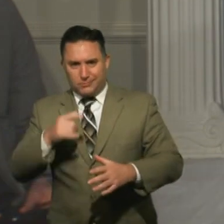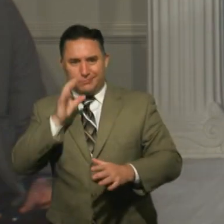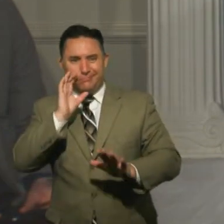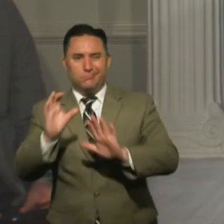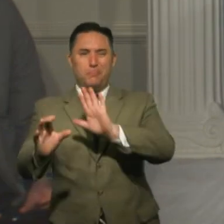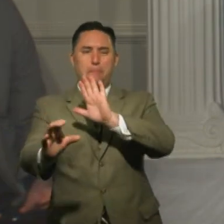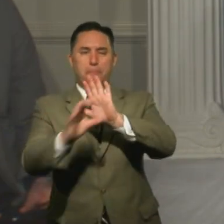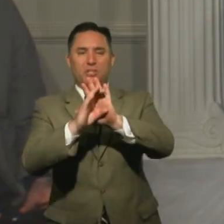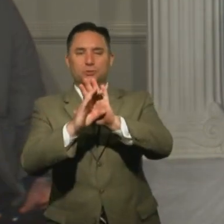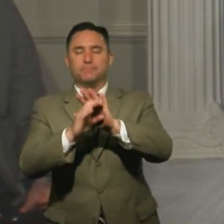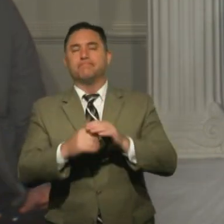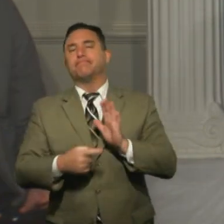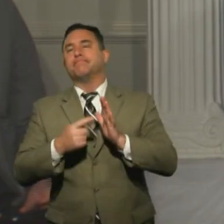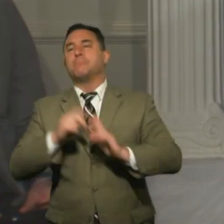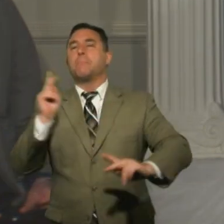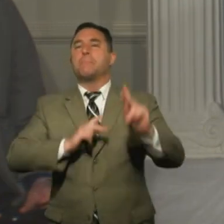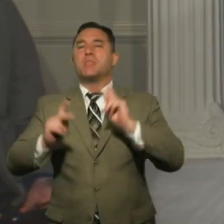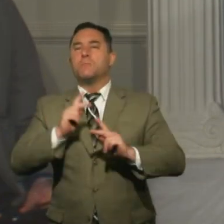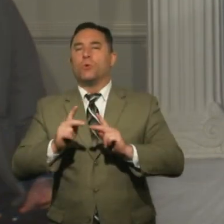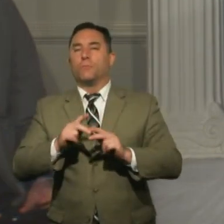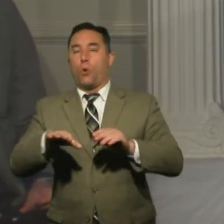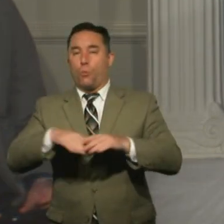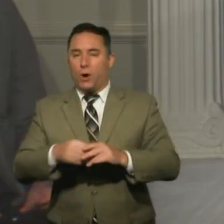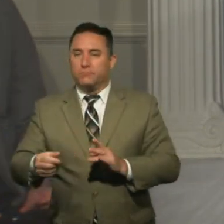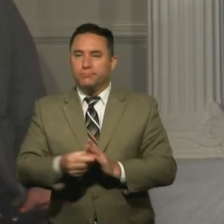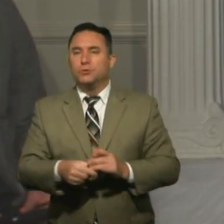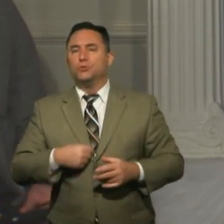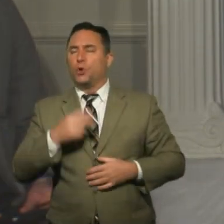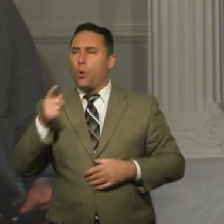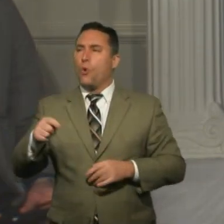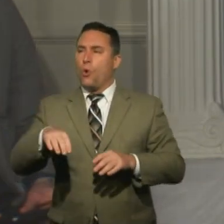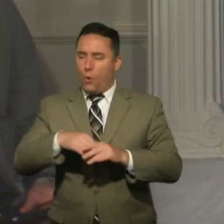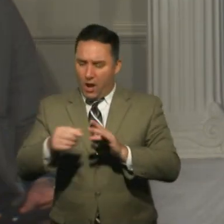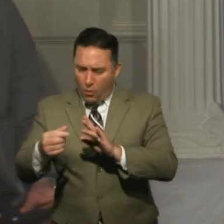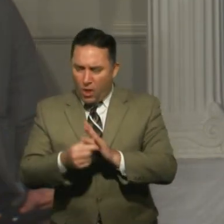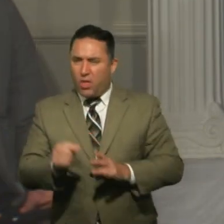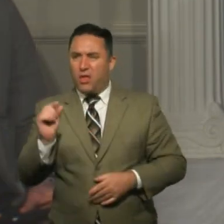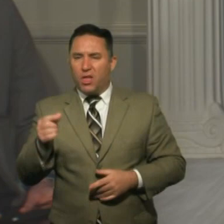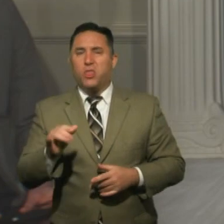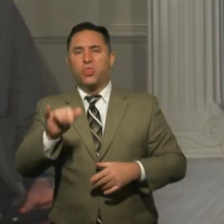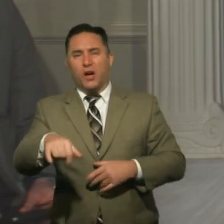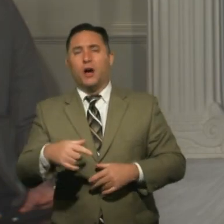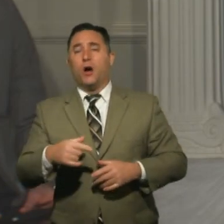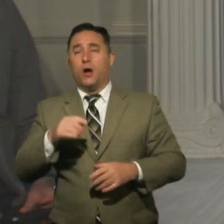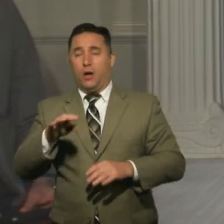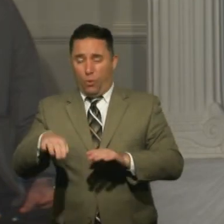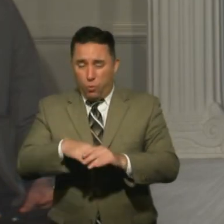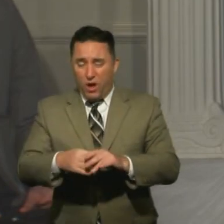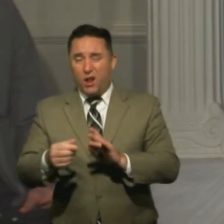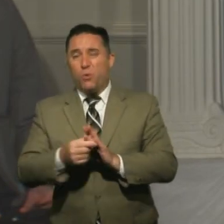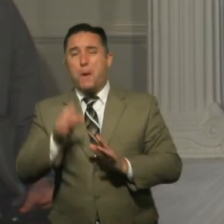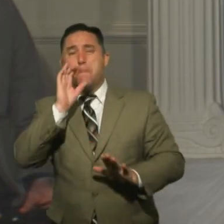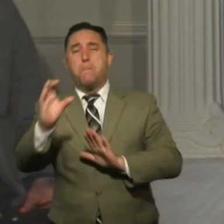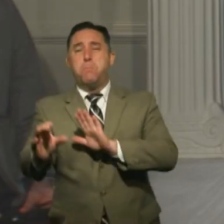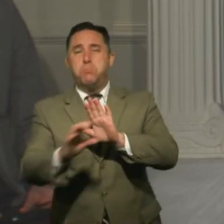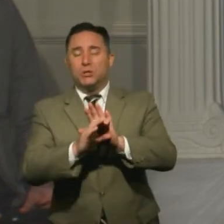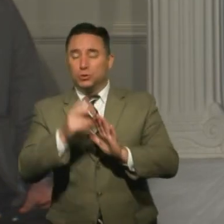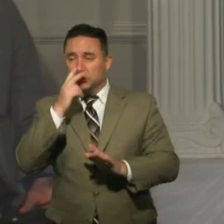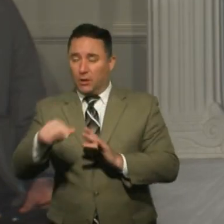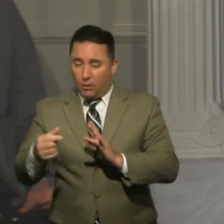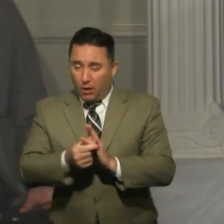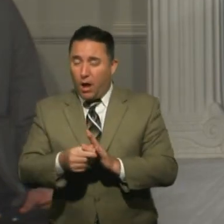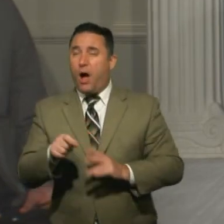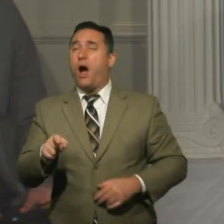A lot of times you see someone if they have a wedding ring on. So you see this wedding ring right here. This wedding ring is a symbol. When you see this wedding